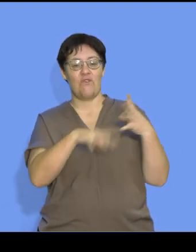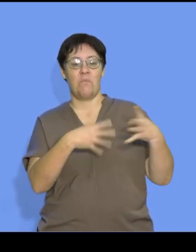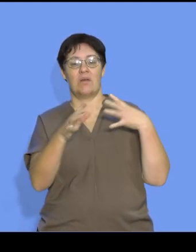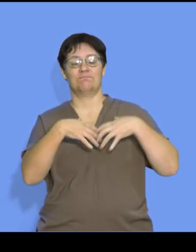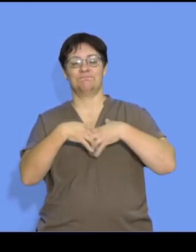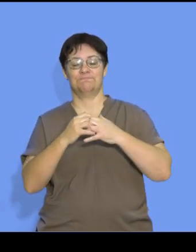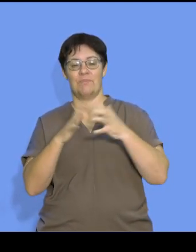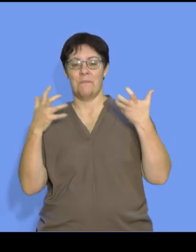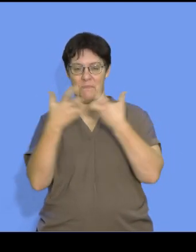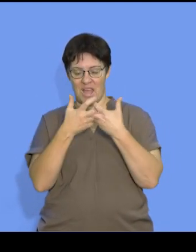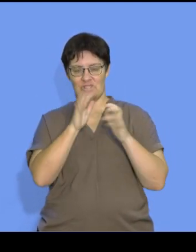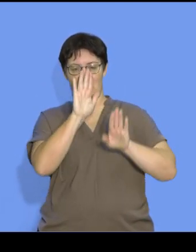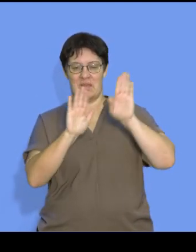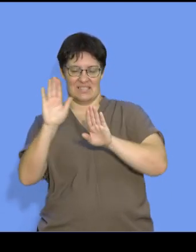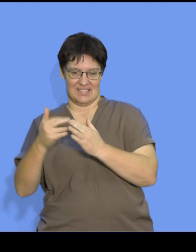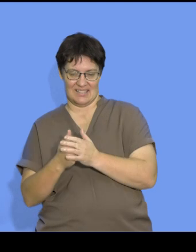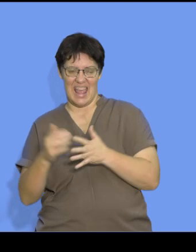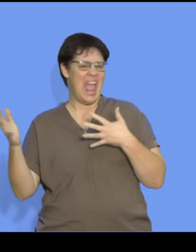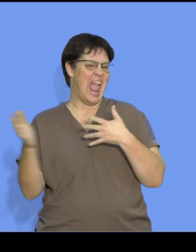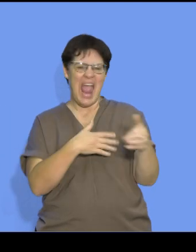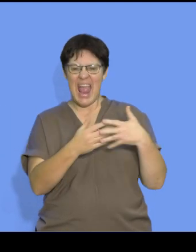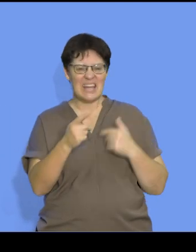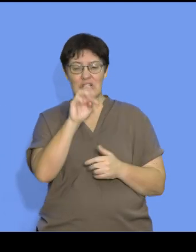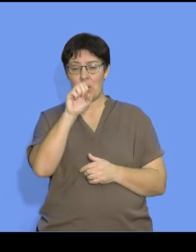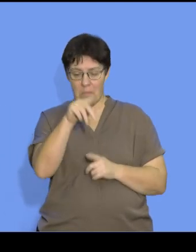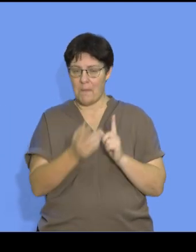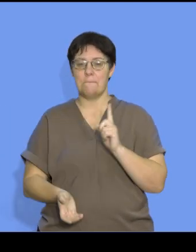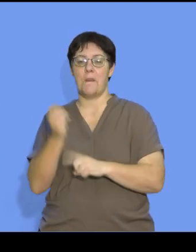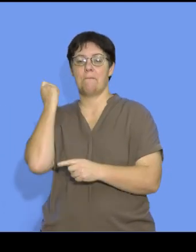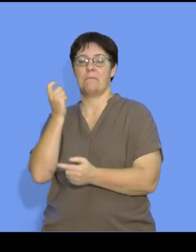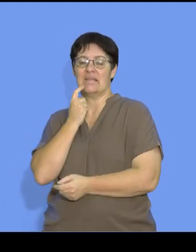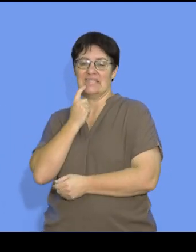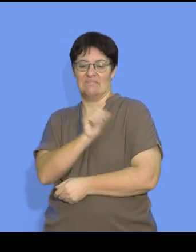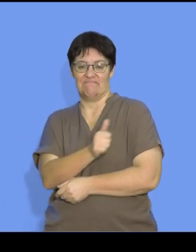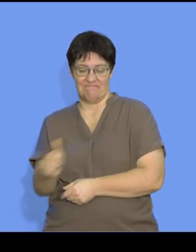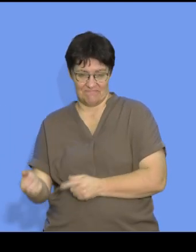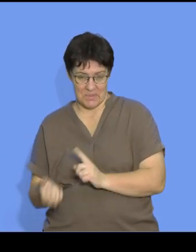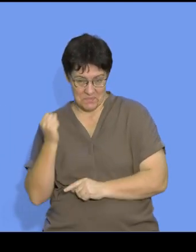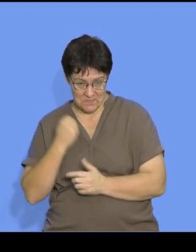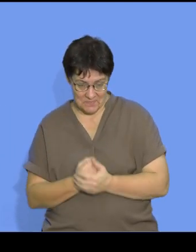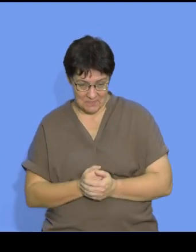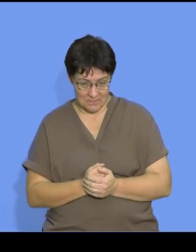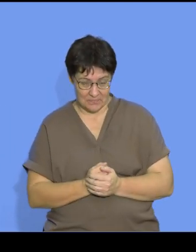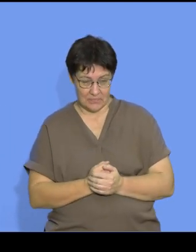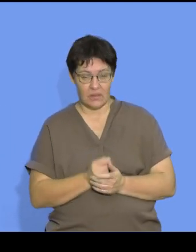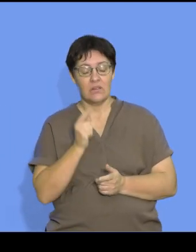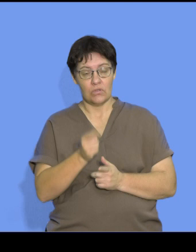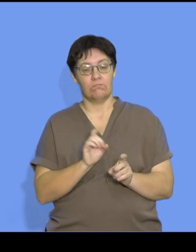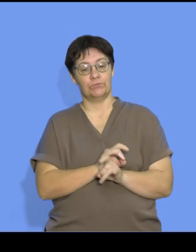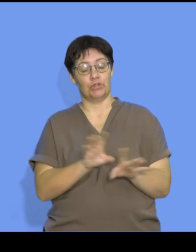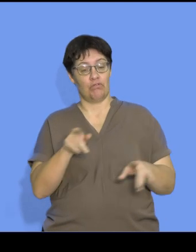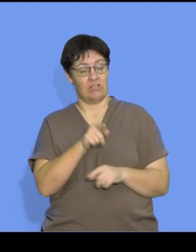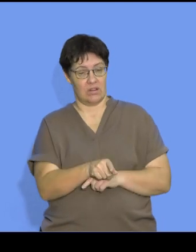the pattern and find any term in the sequence. So the general formula